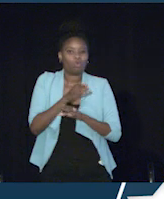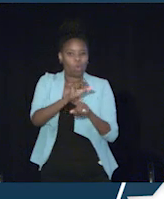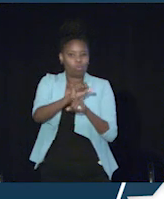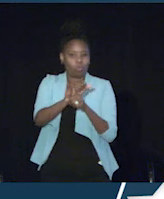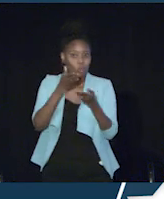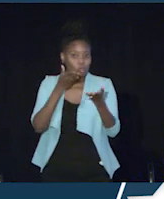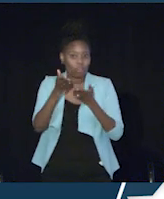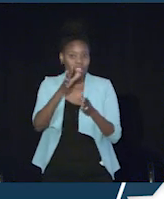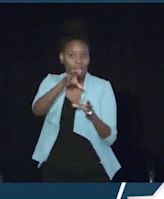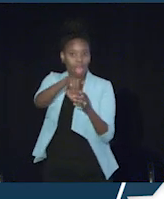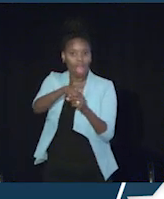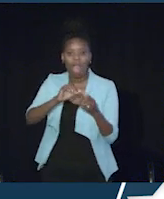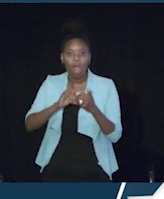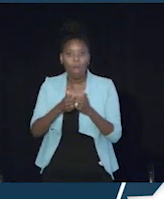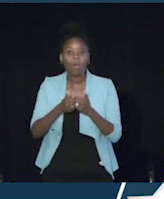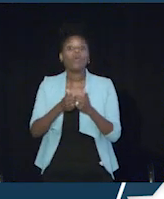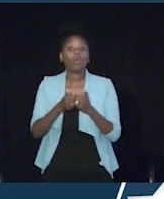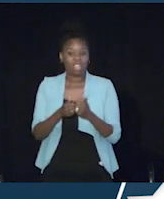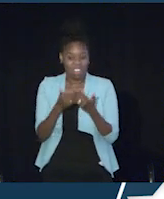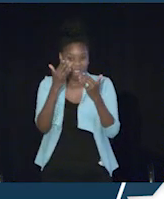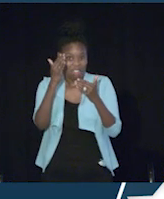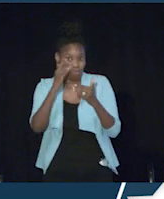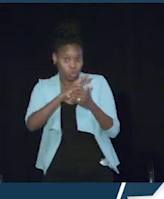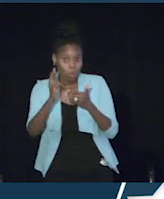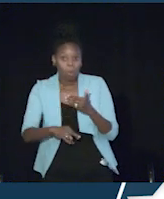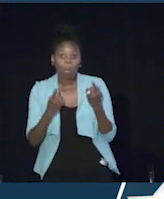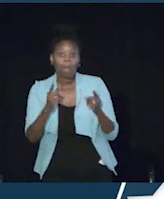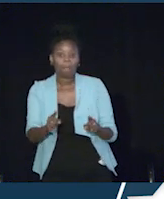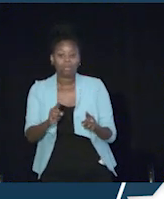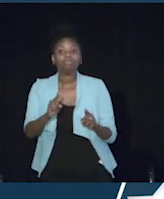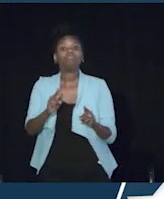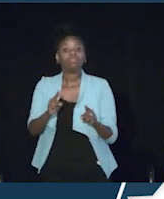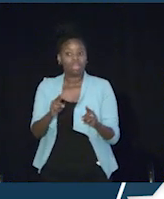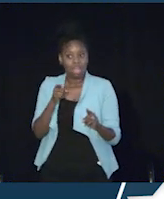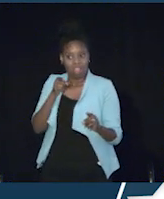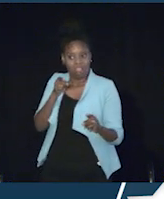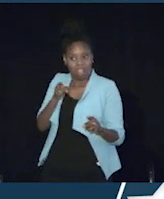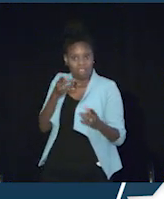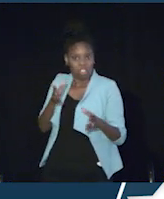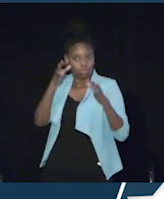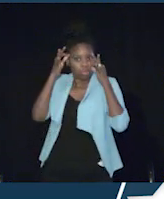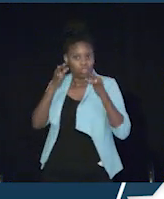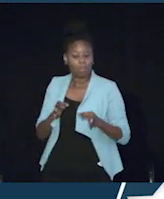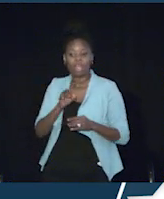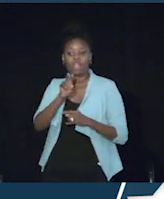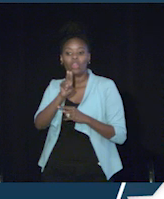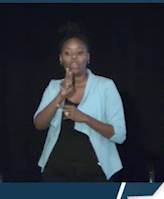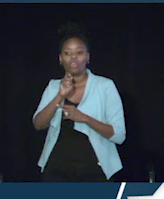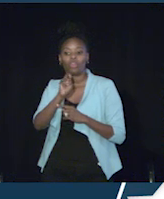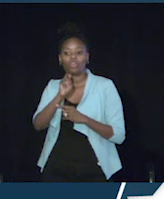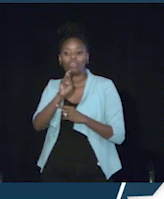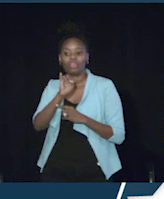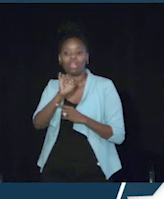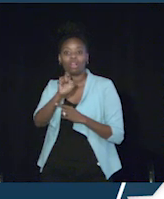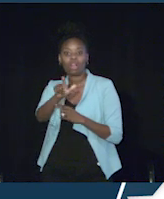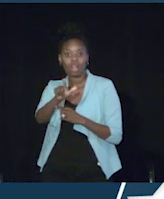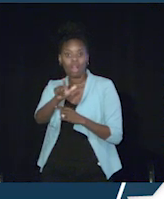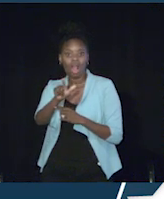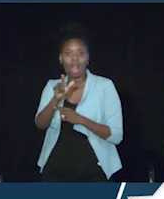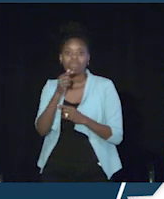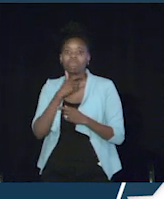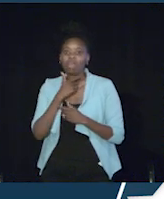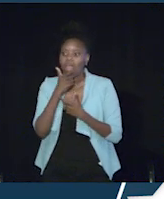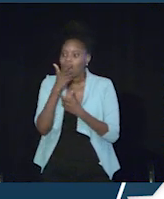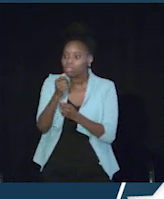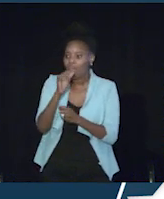services. As a result of participating in those services, they determined that Uriel was interested in the culinary field,